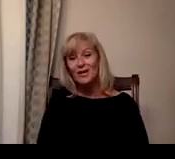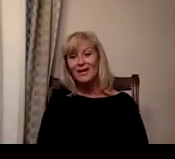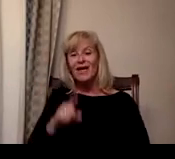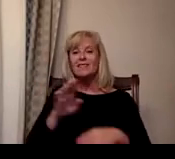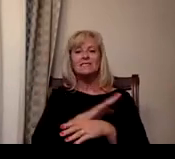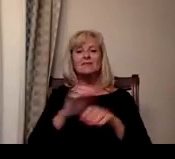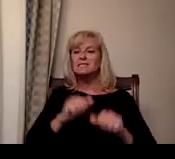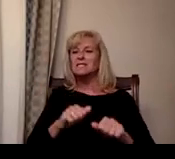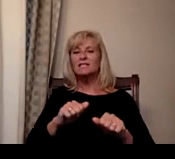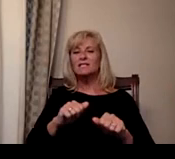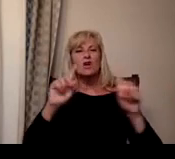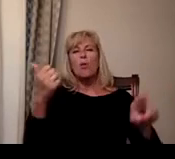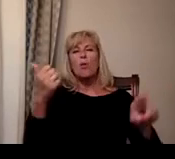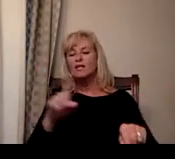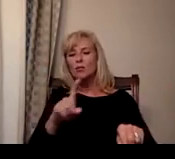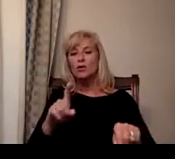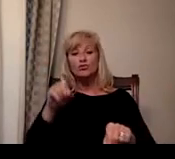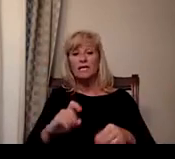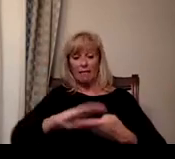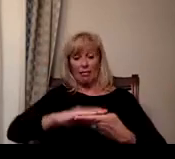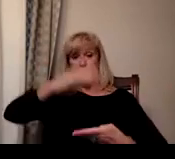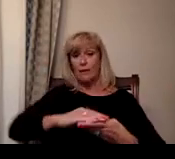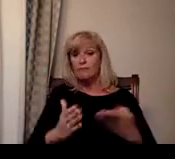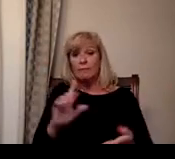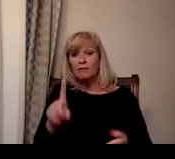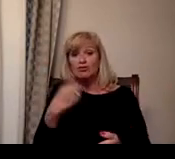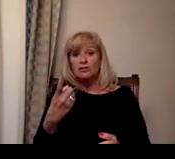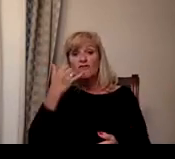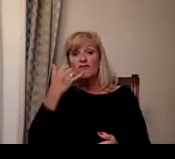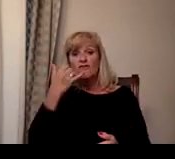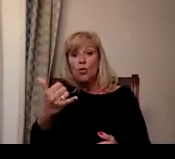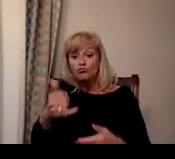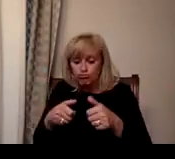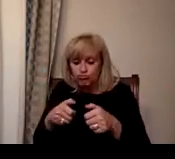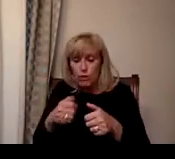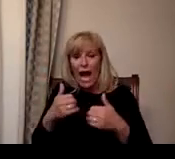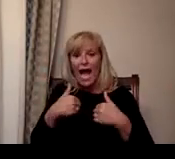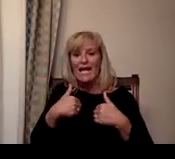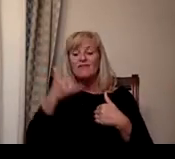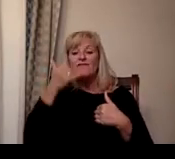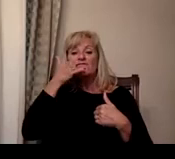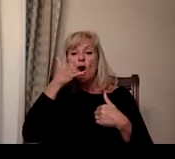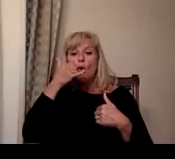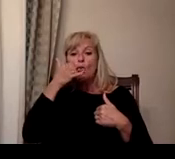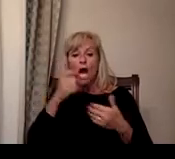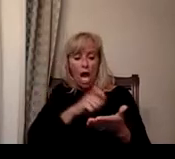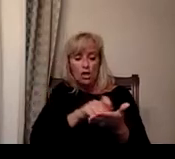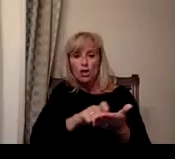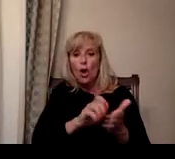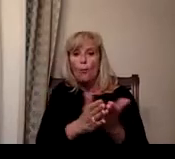can go anywhere. You need a laptop, a phone, just a phone. I have a phone, a notebook, and a laptop, and that